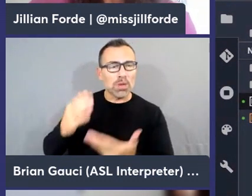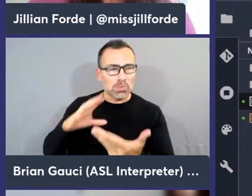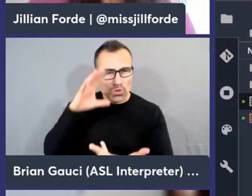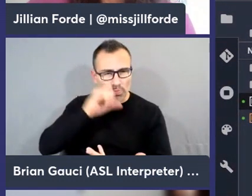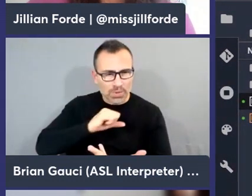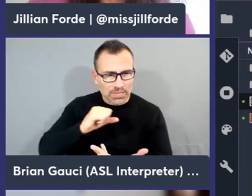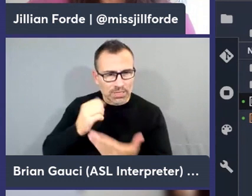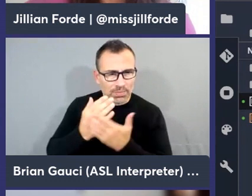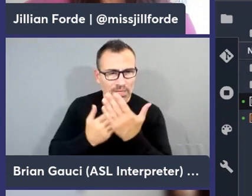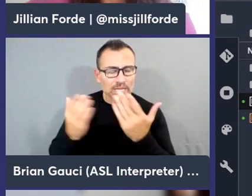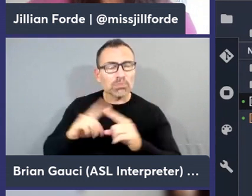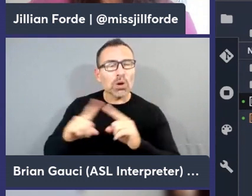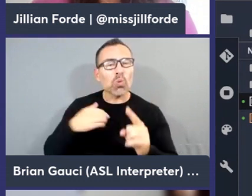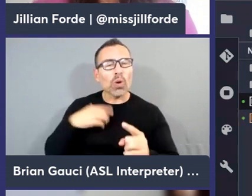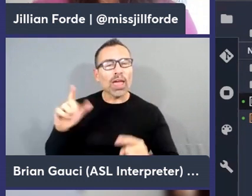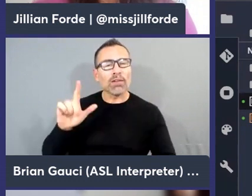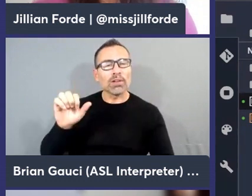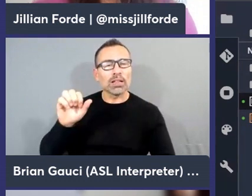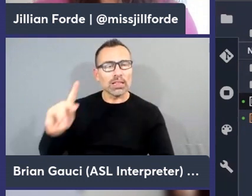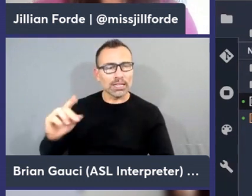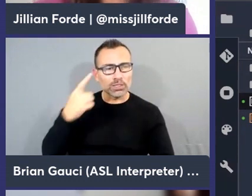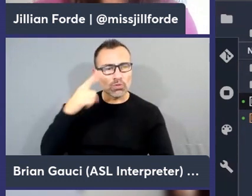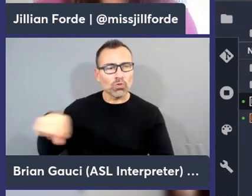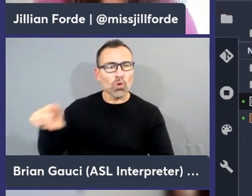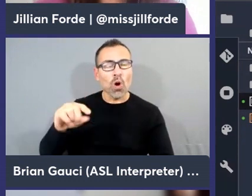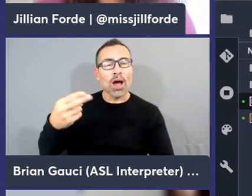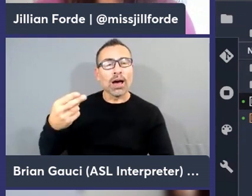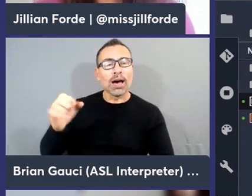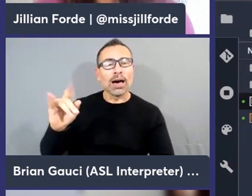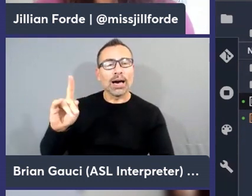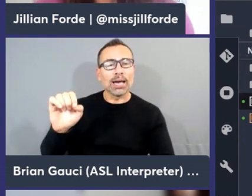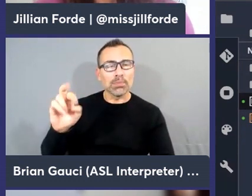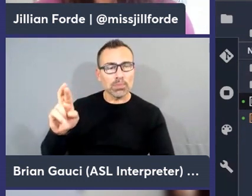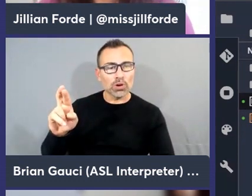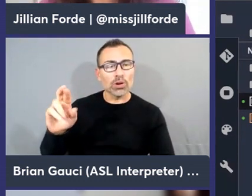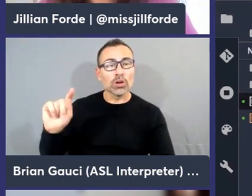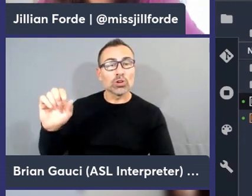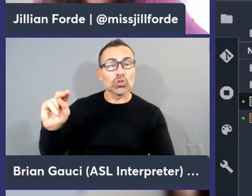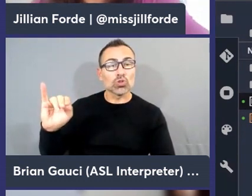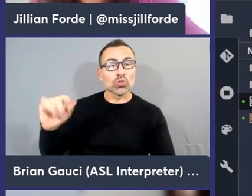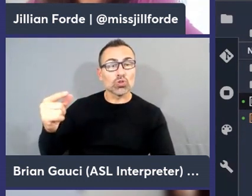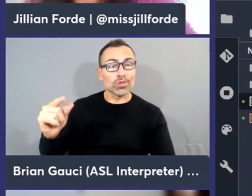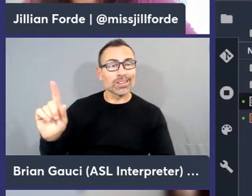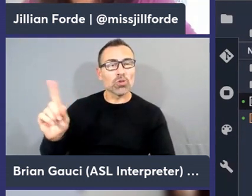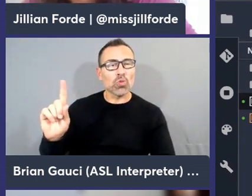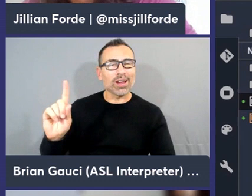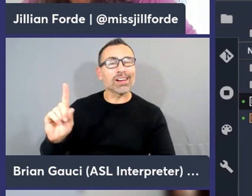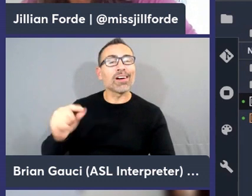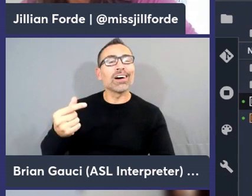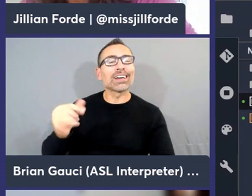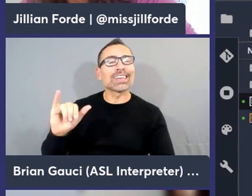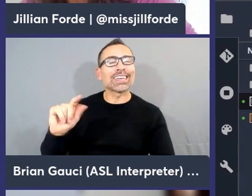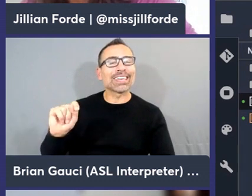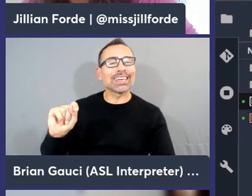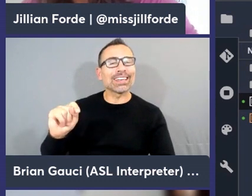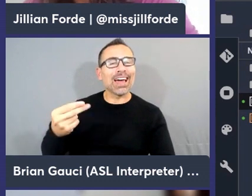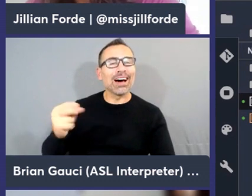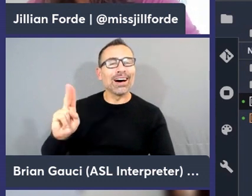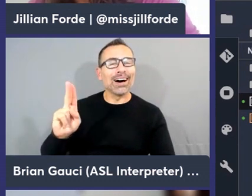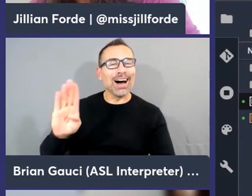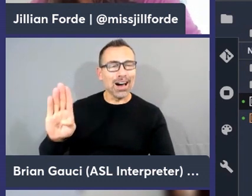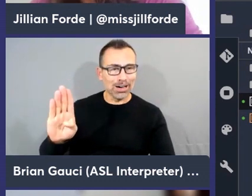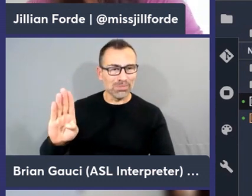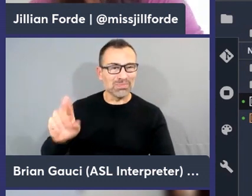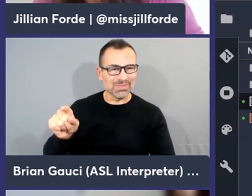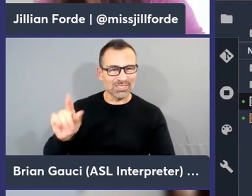tuning on GitHub. So you should go definitely check that out. And there's